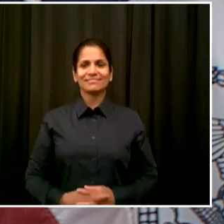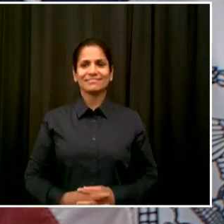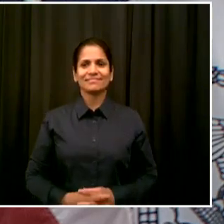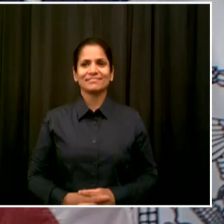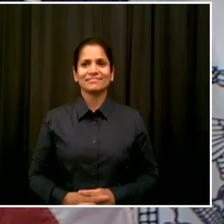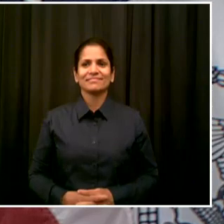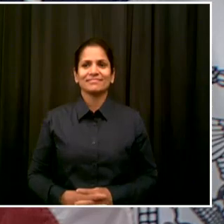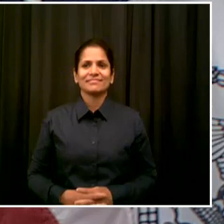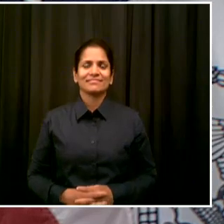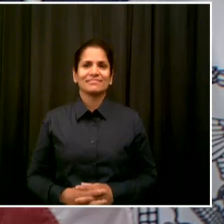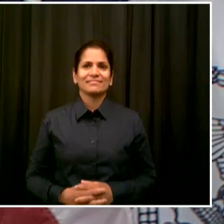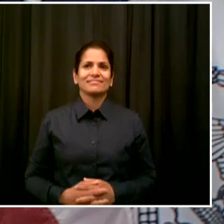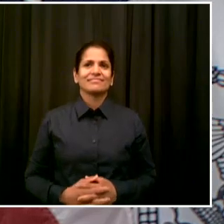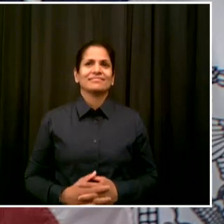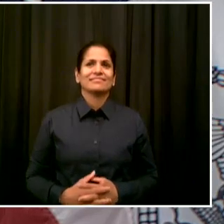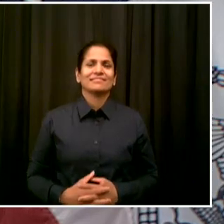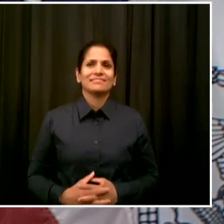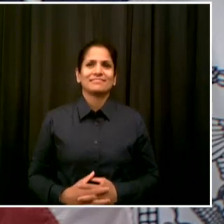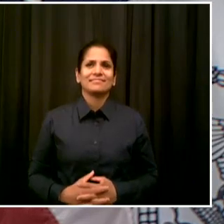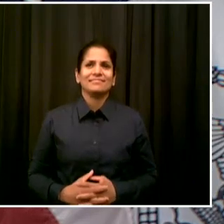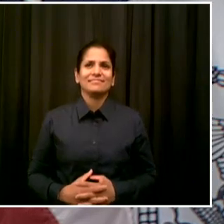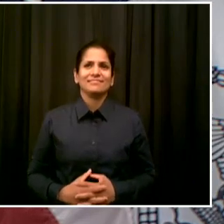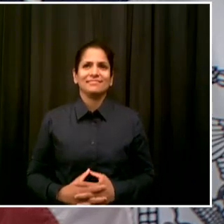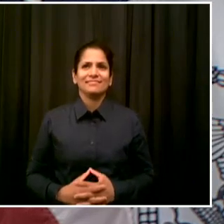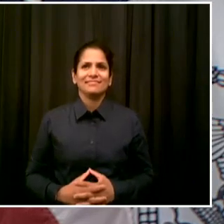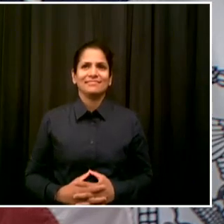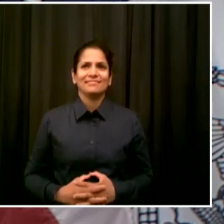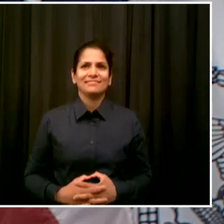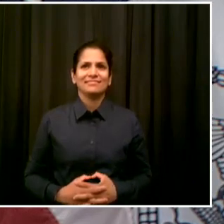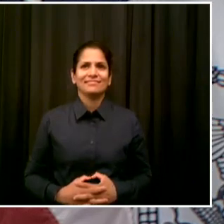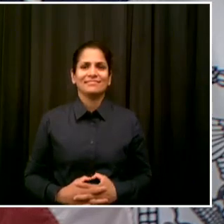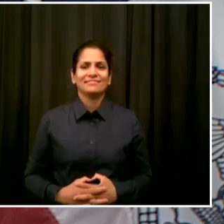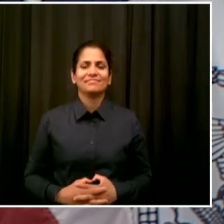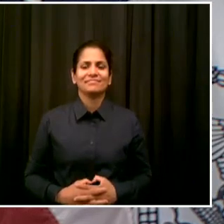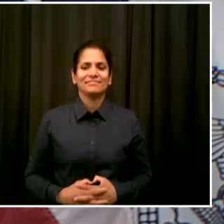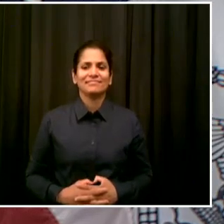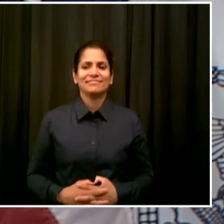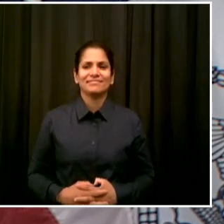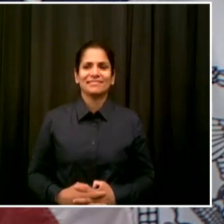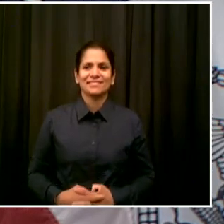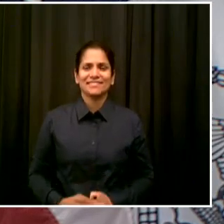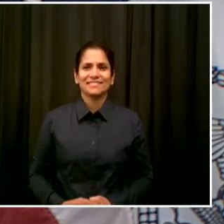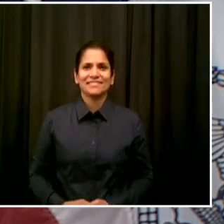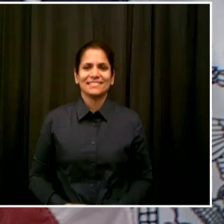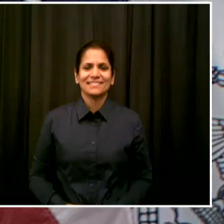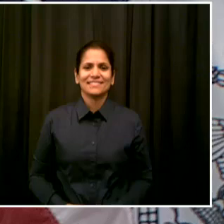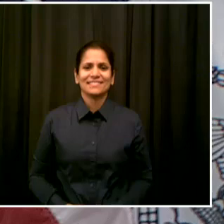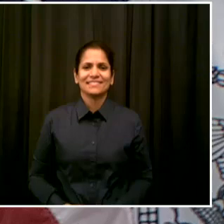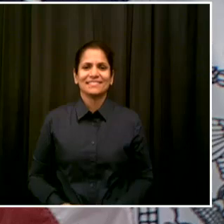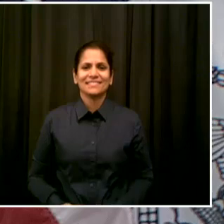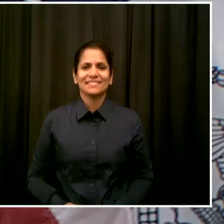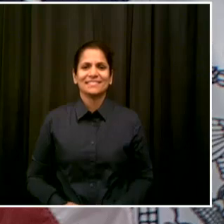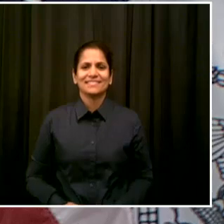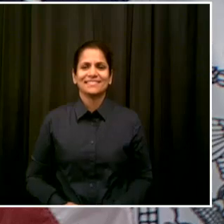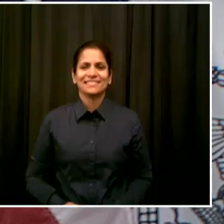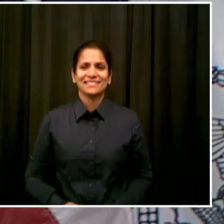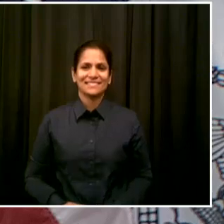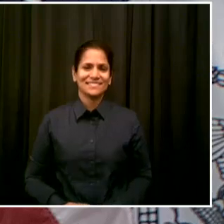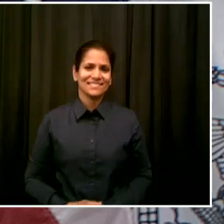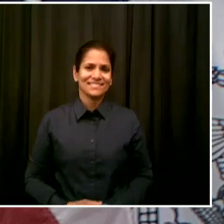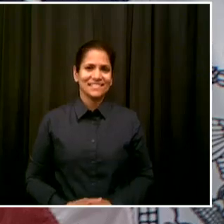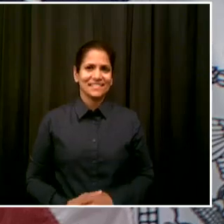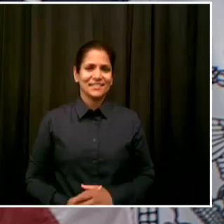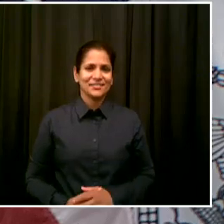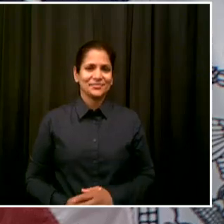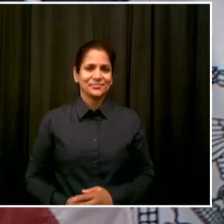disfrutar este verano mientras seguimos luchando contra el virus. With that,